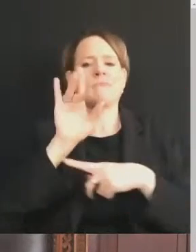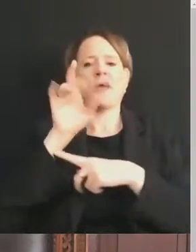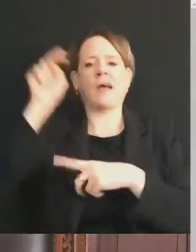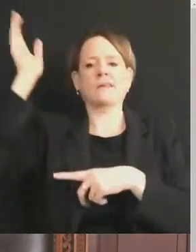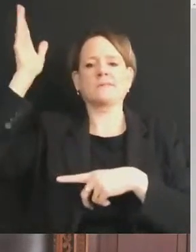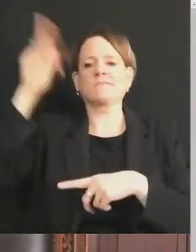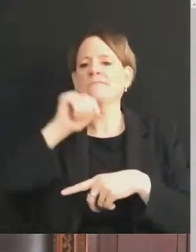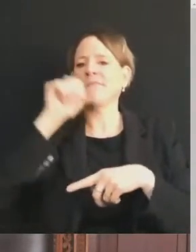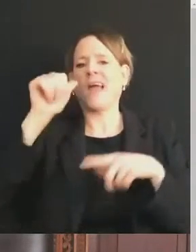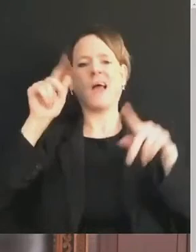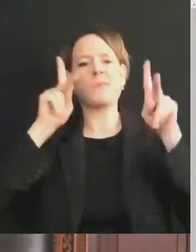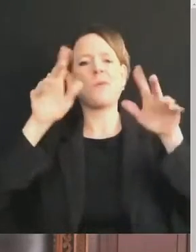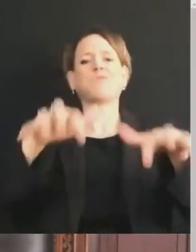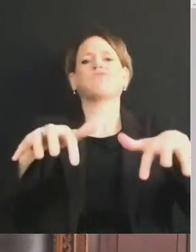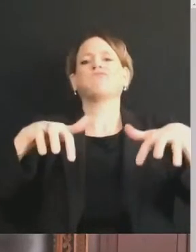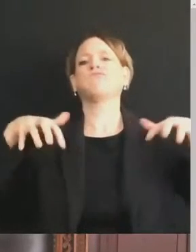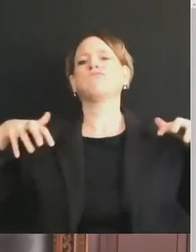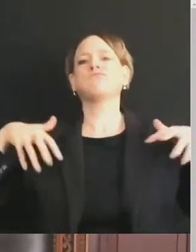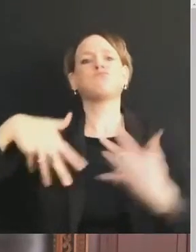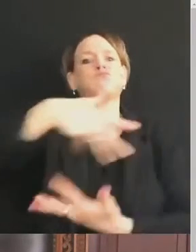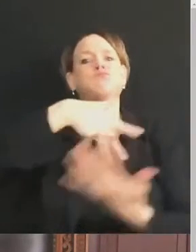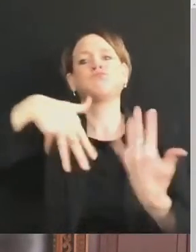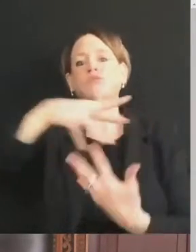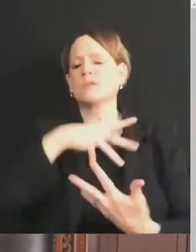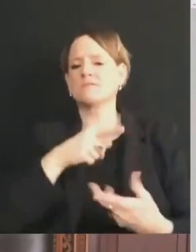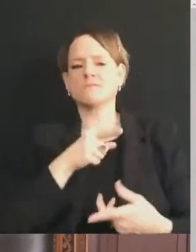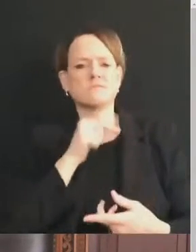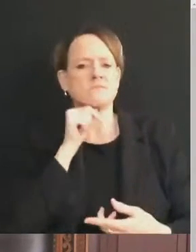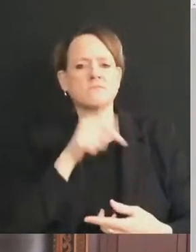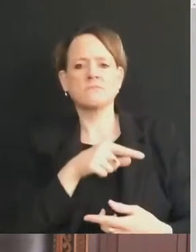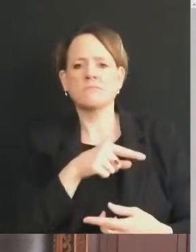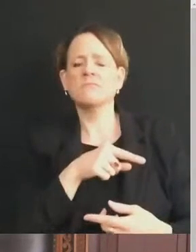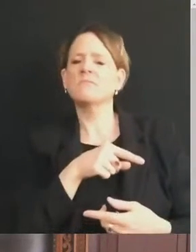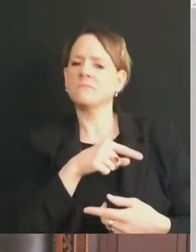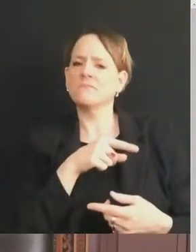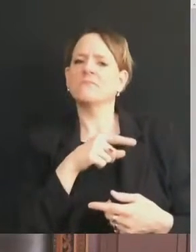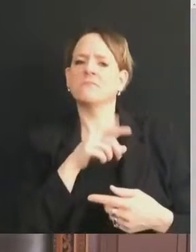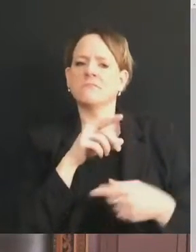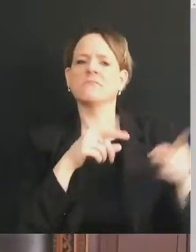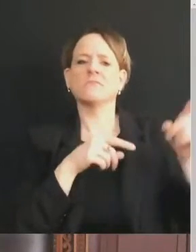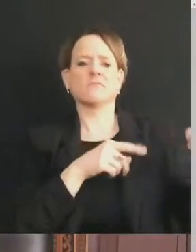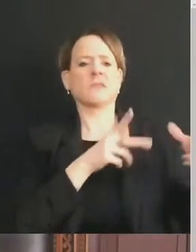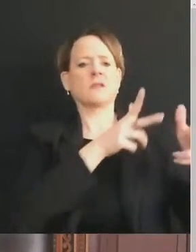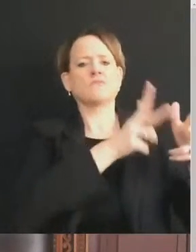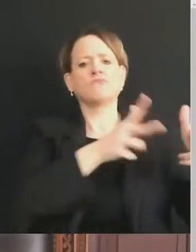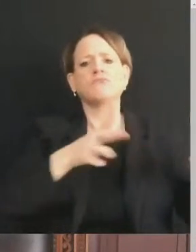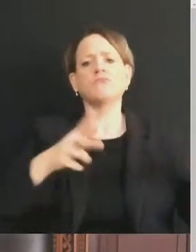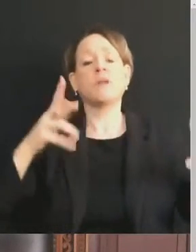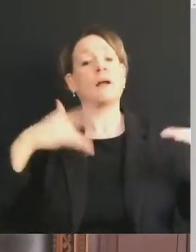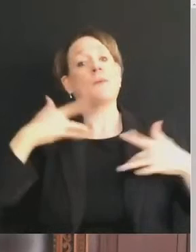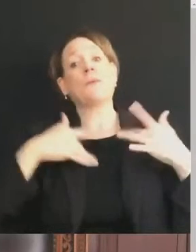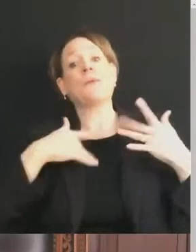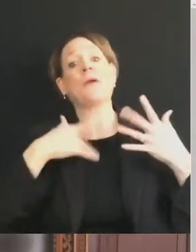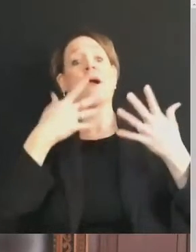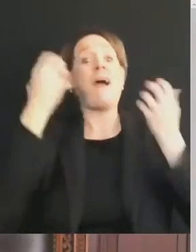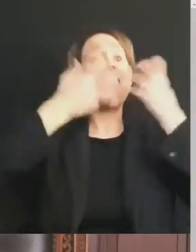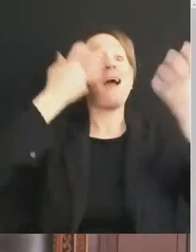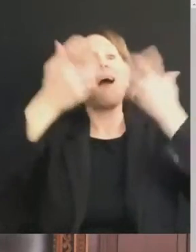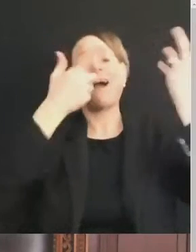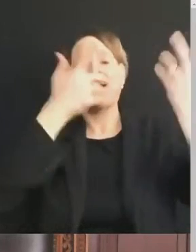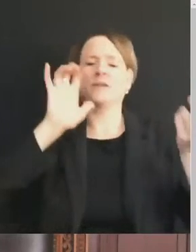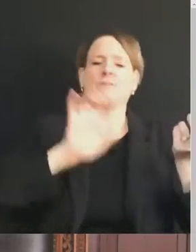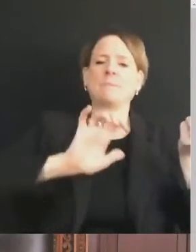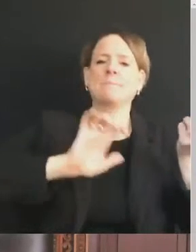not saying those are one campaign is more effective than the other. All I'm saying is one campaign is sure the